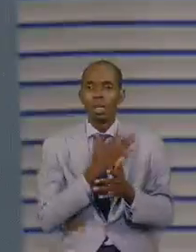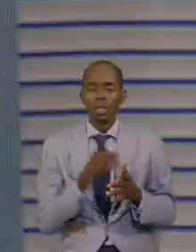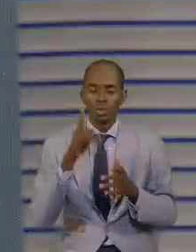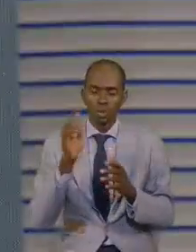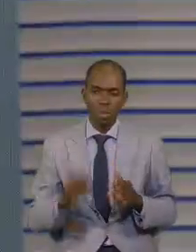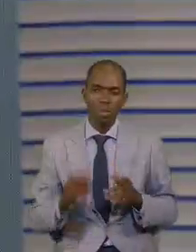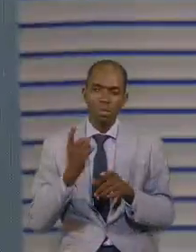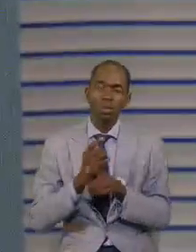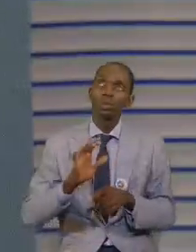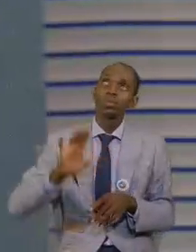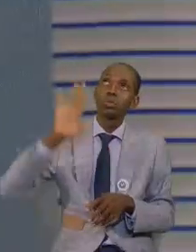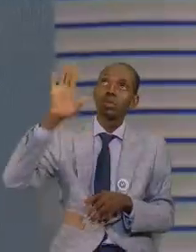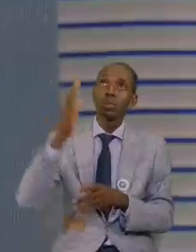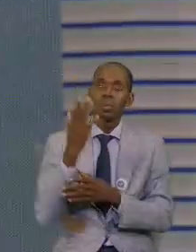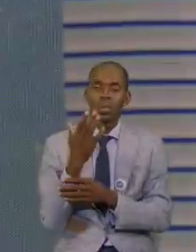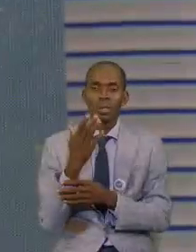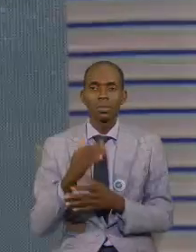hand.